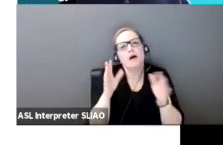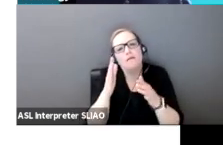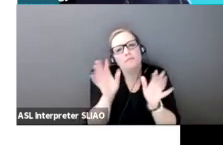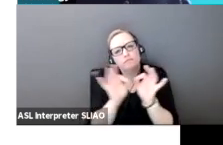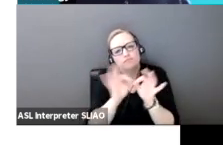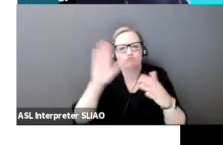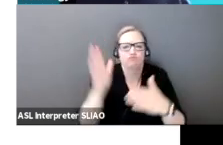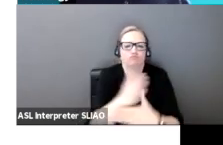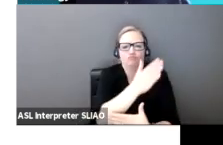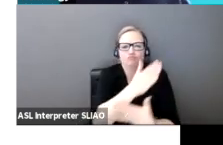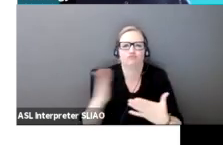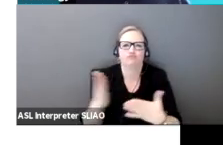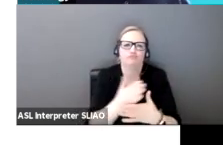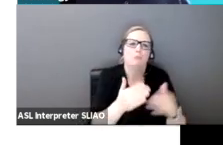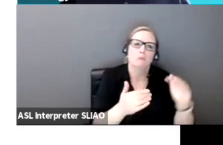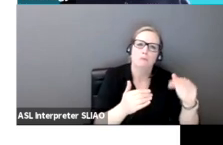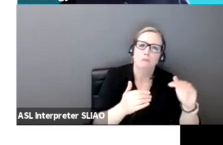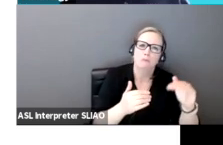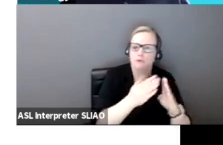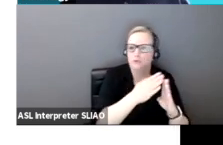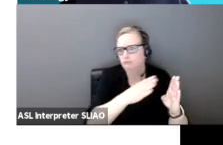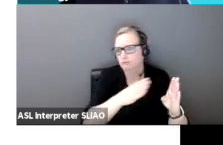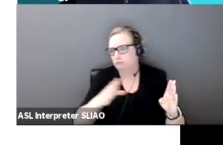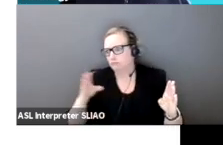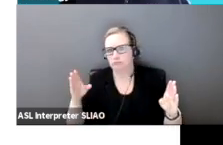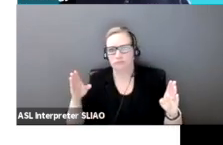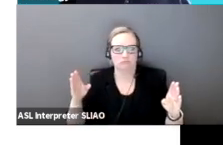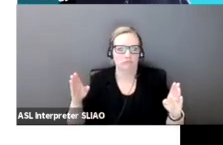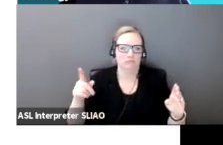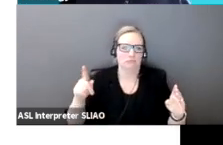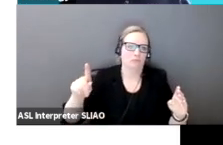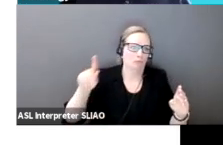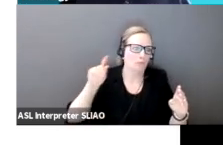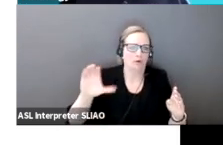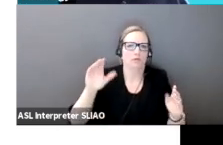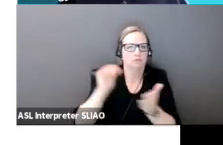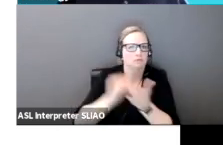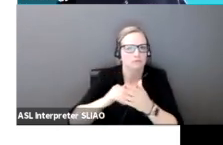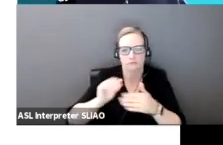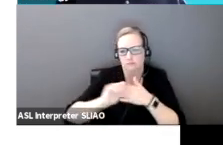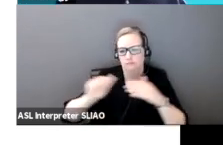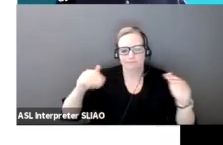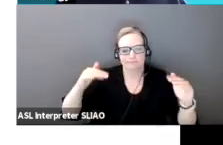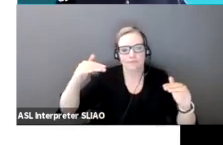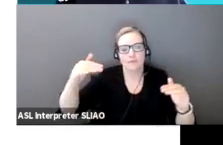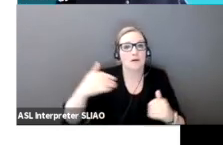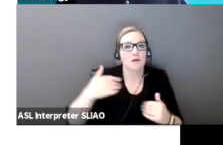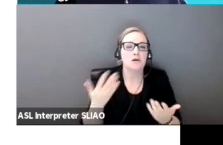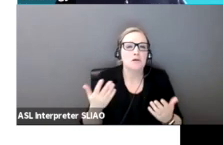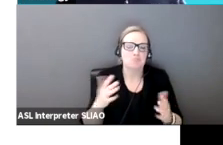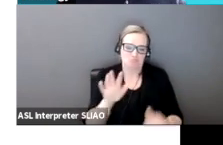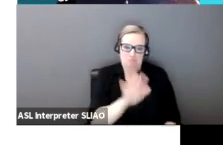US application, which is where most people end up filing, they will spend between $20,000 and